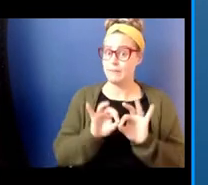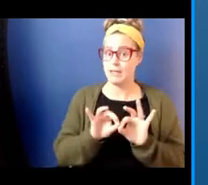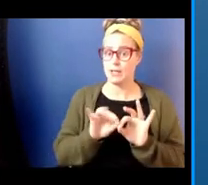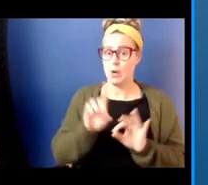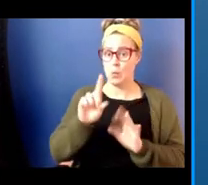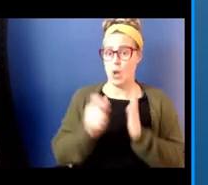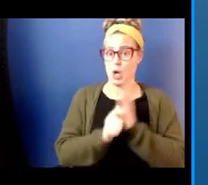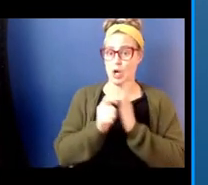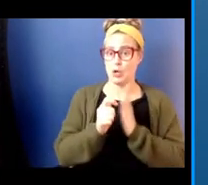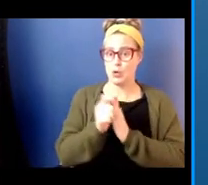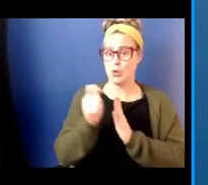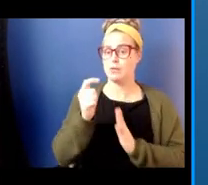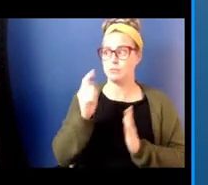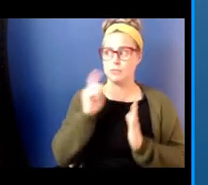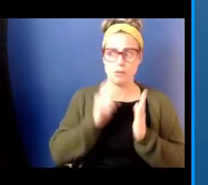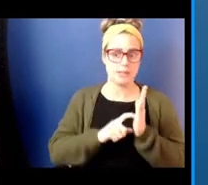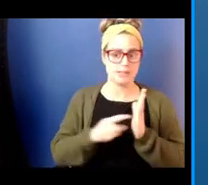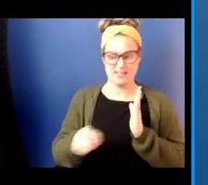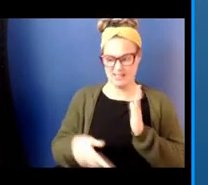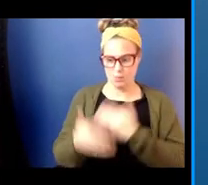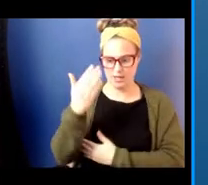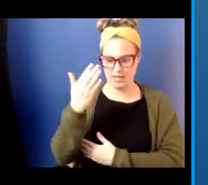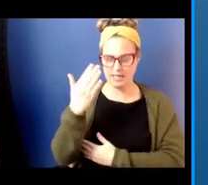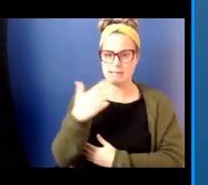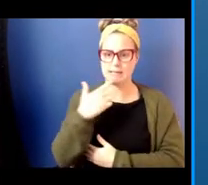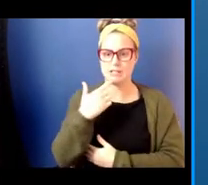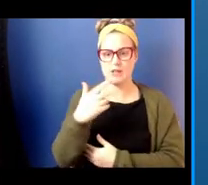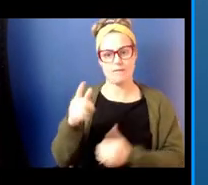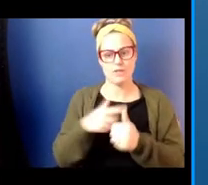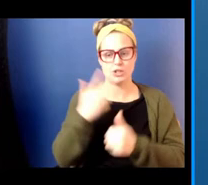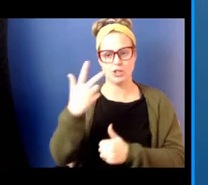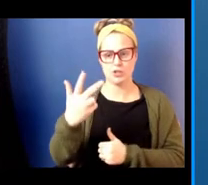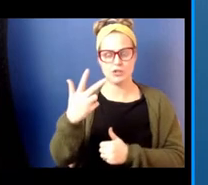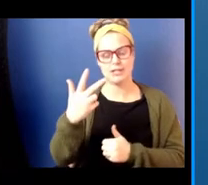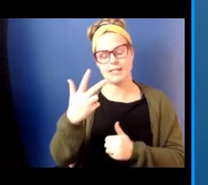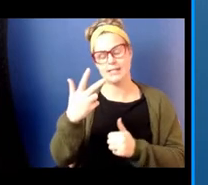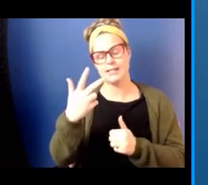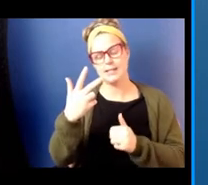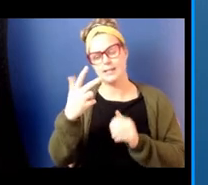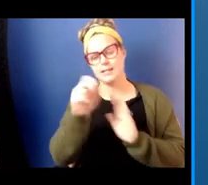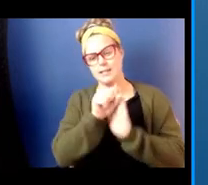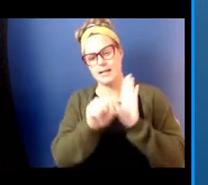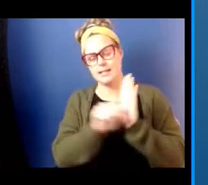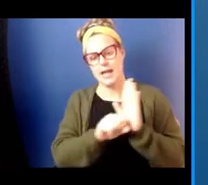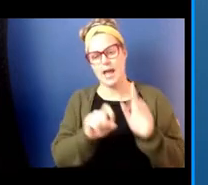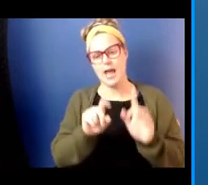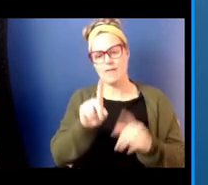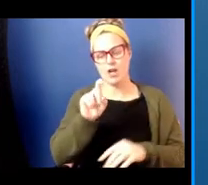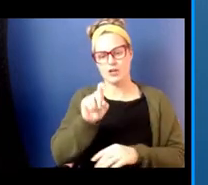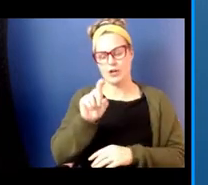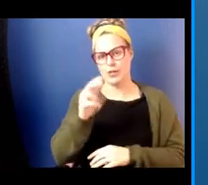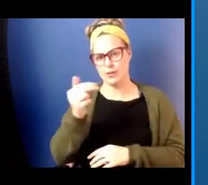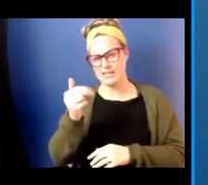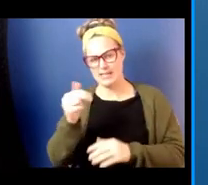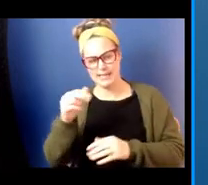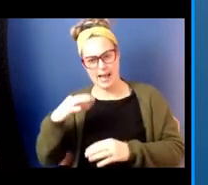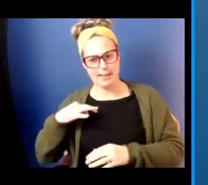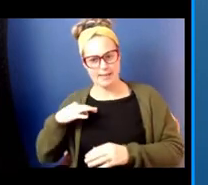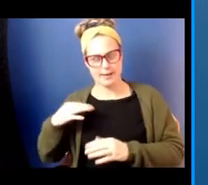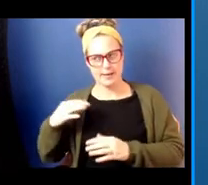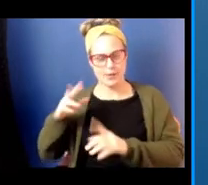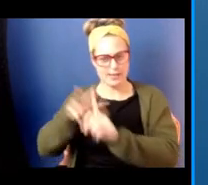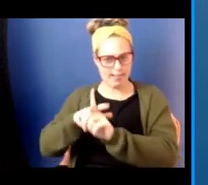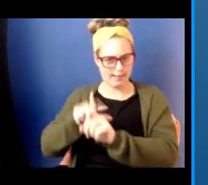I think this morning noted that the first three states have 114 delegates and then Georgia has 105 and